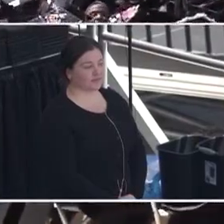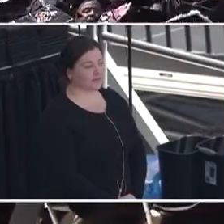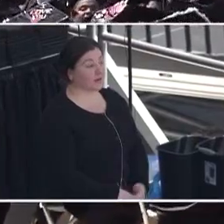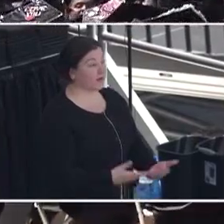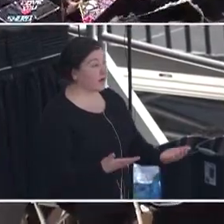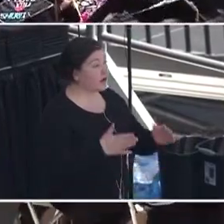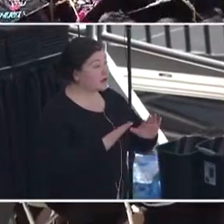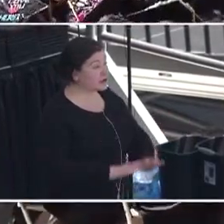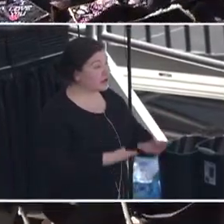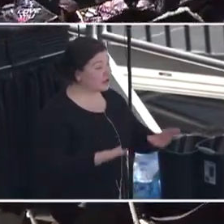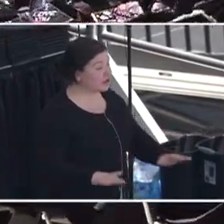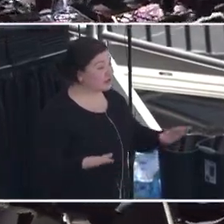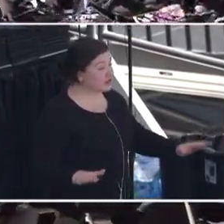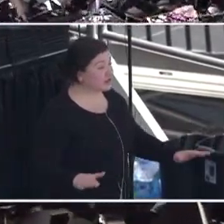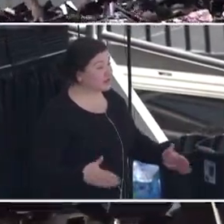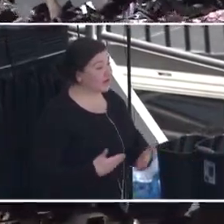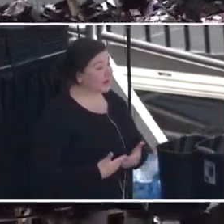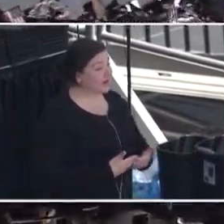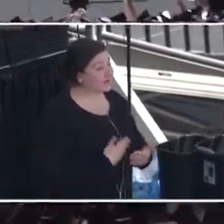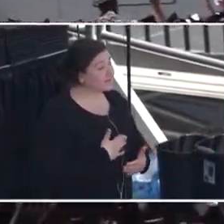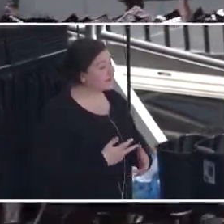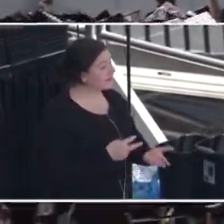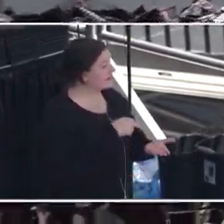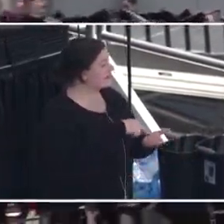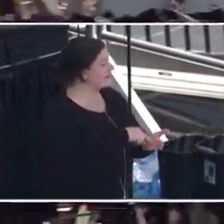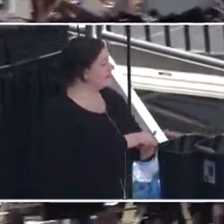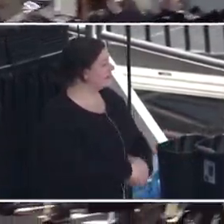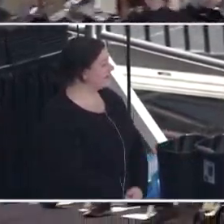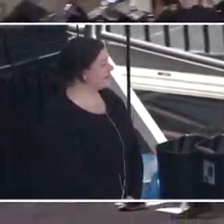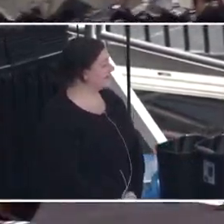Children, please rise.